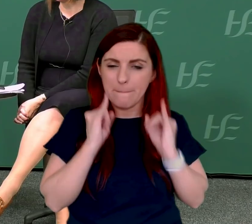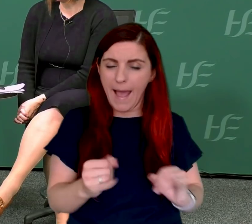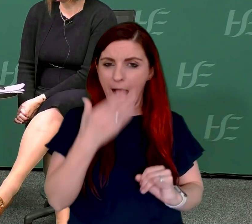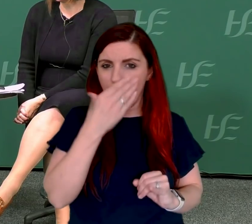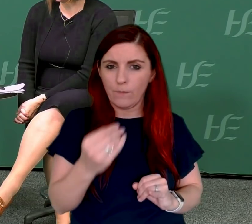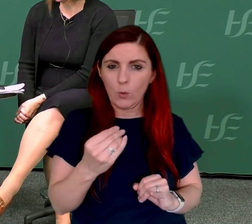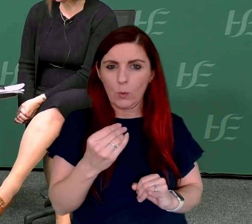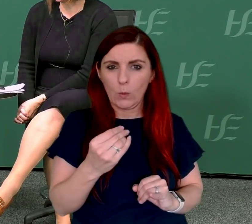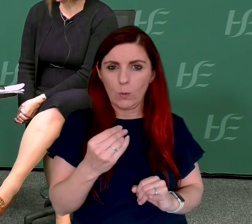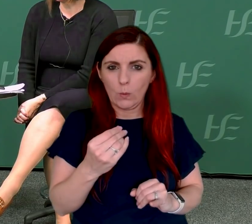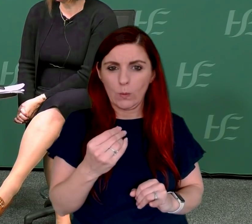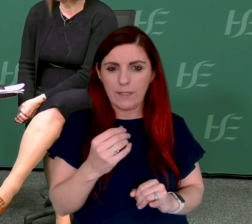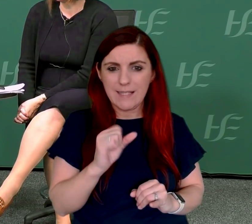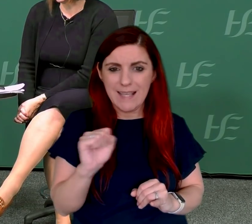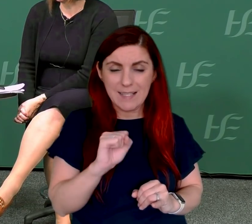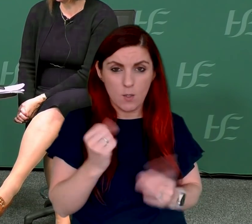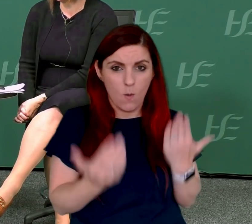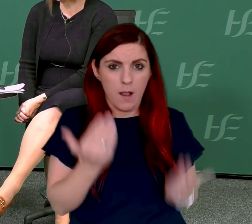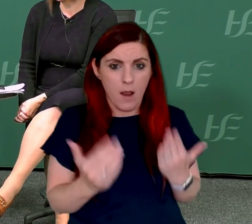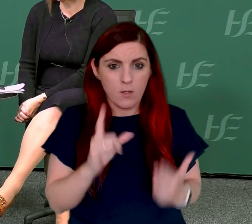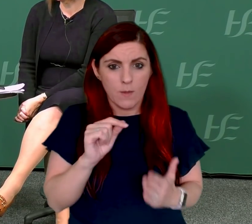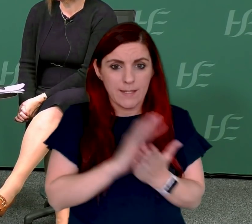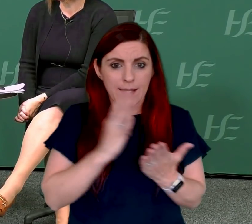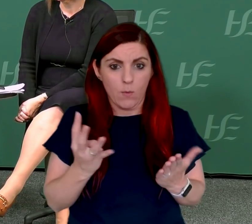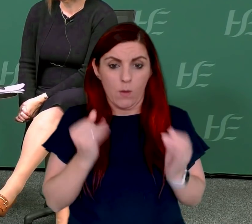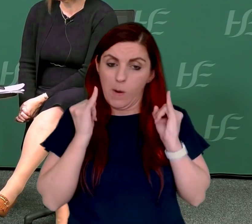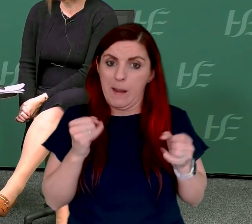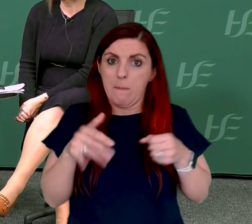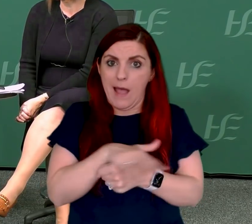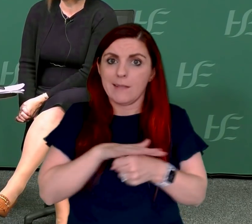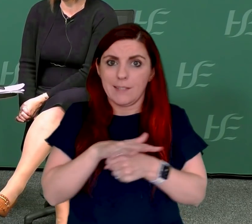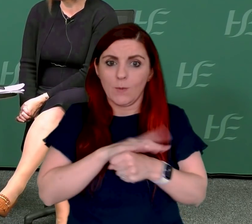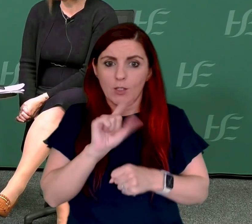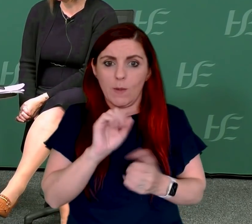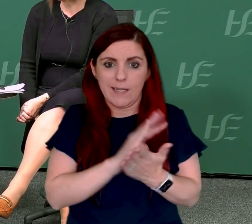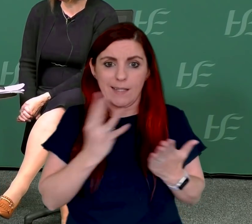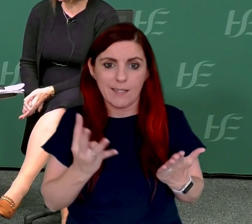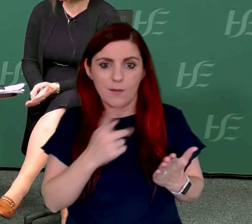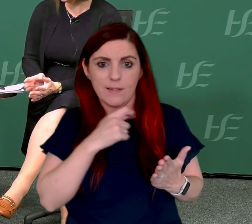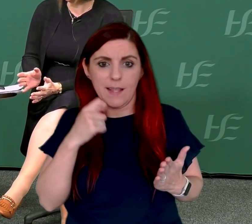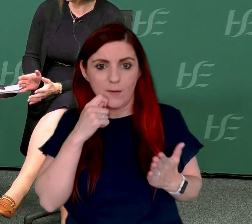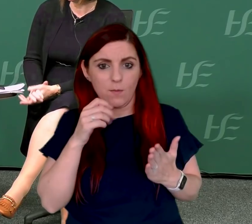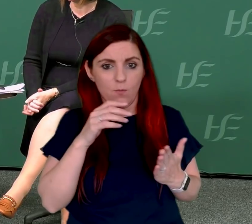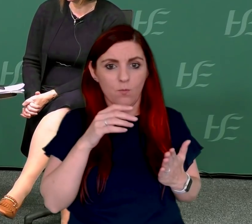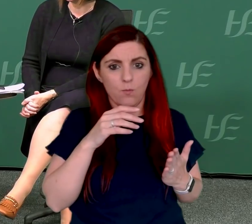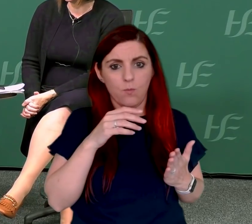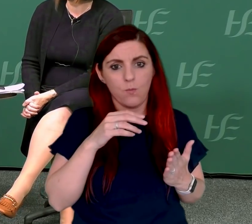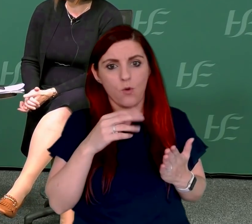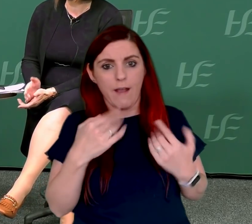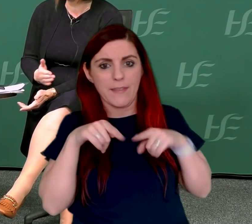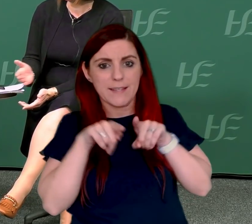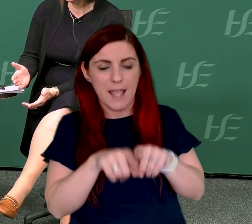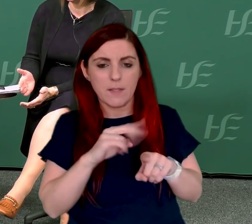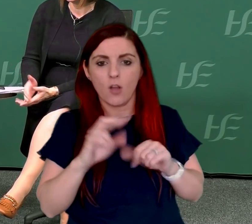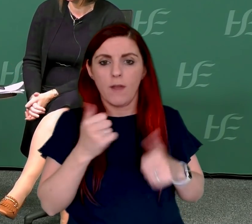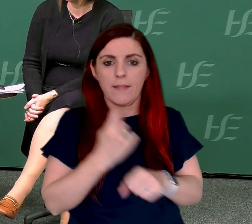the comparator to 2019, we were in a bad place in 2019. So saying that we're in or around 2019 isn't great for us this time of year when we